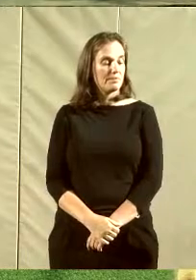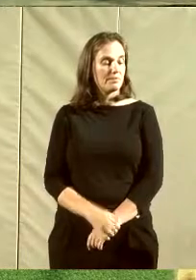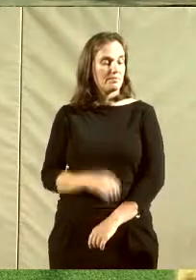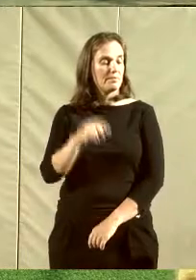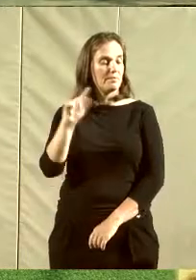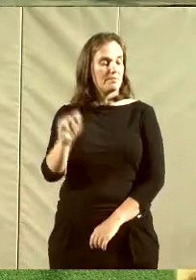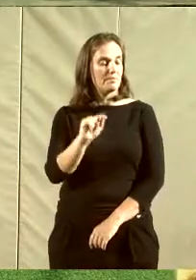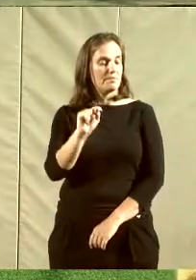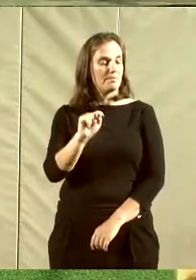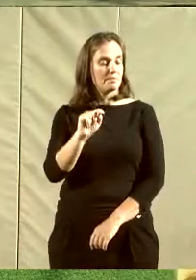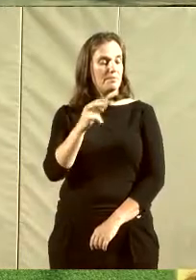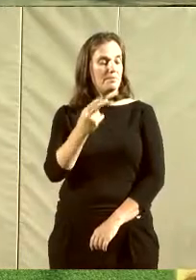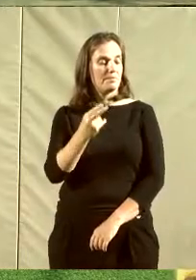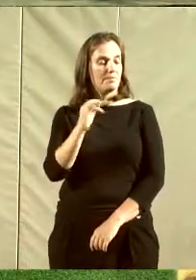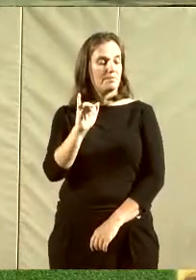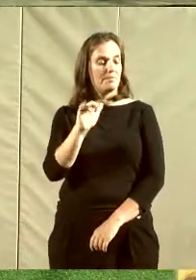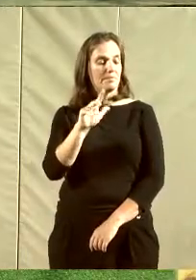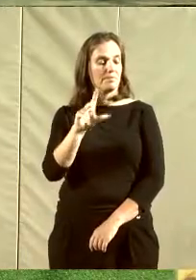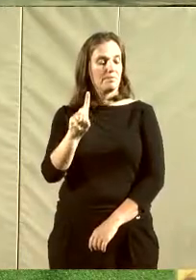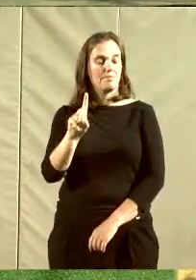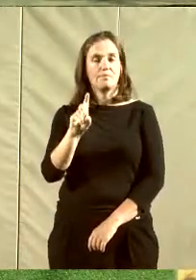Taylor Lynn Hildreth.